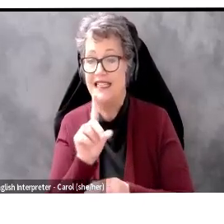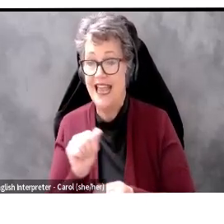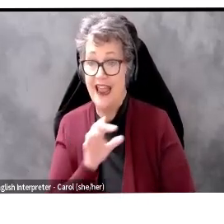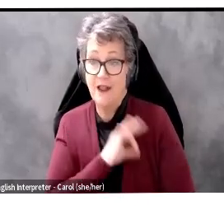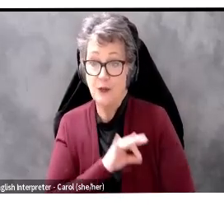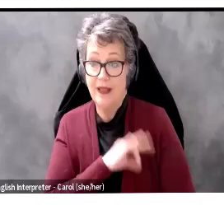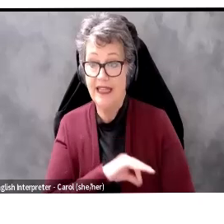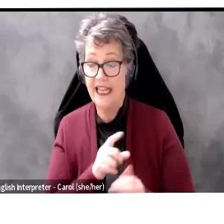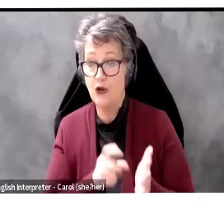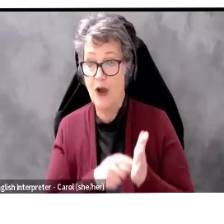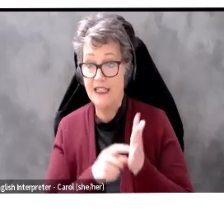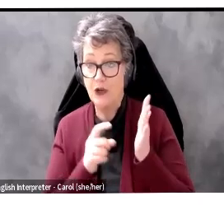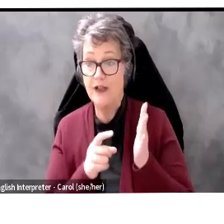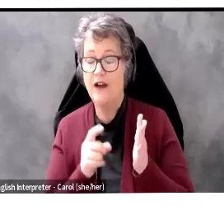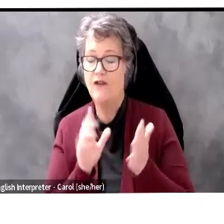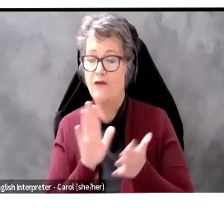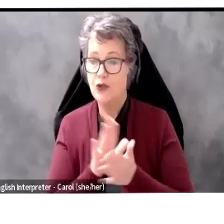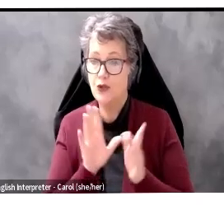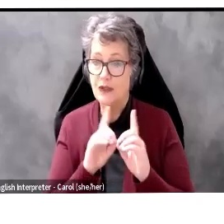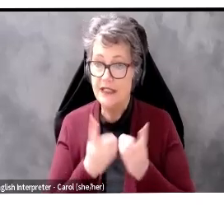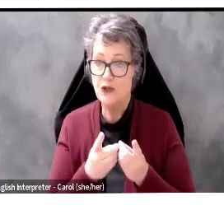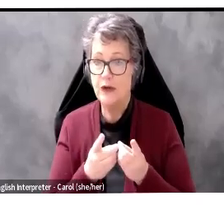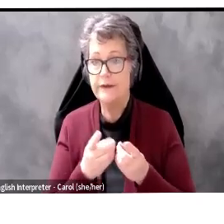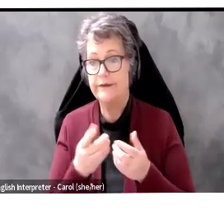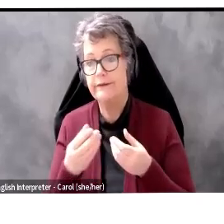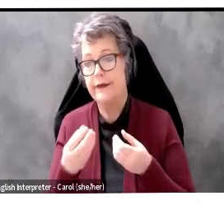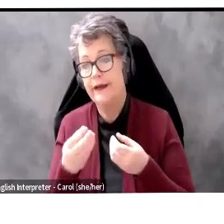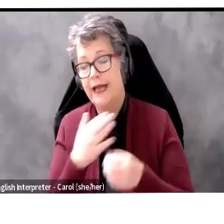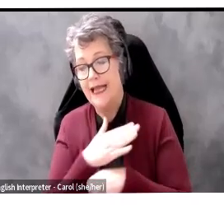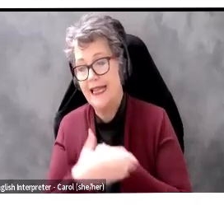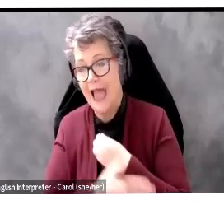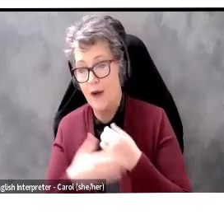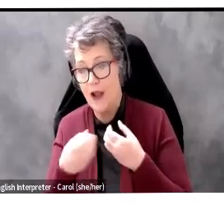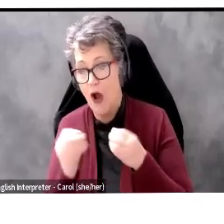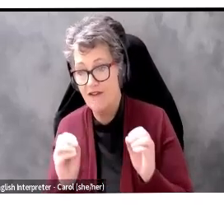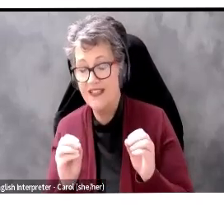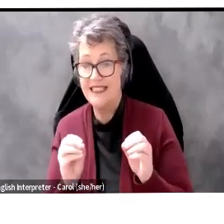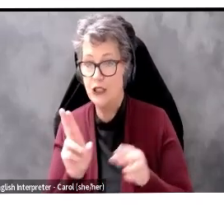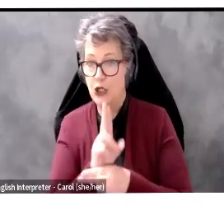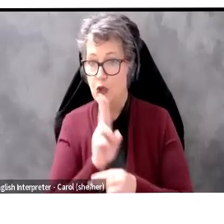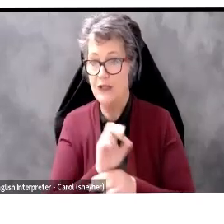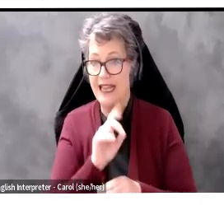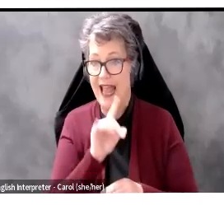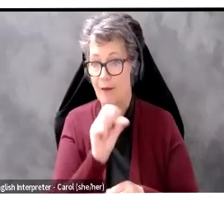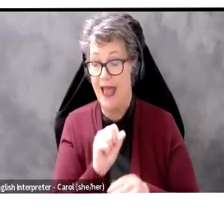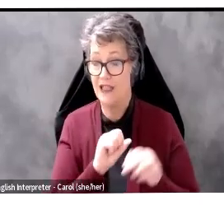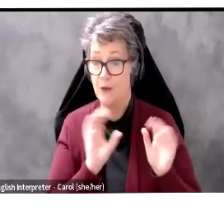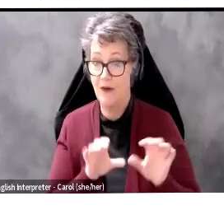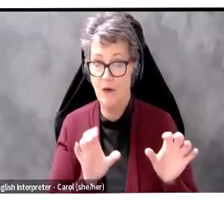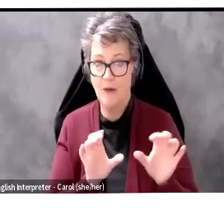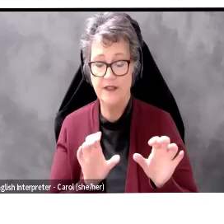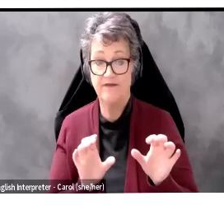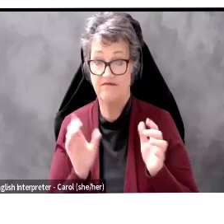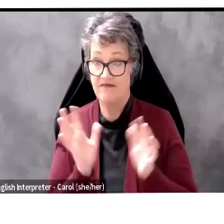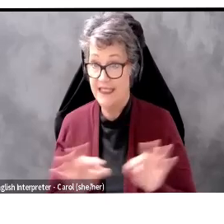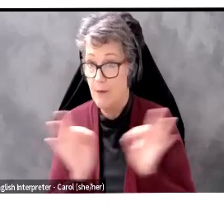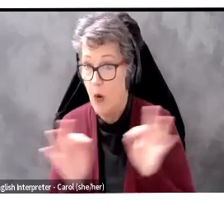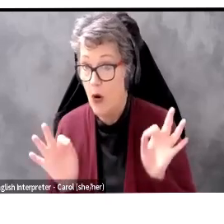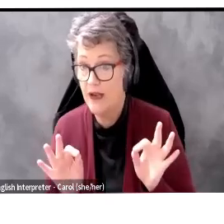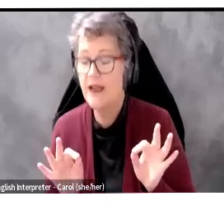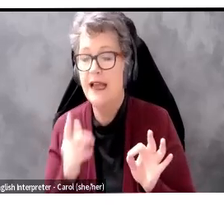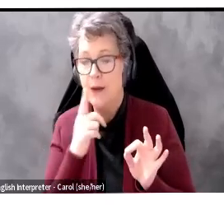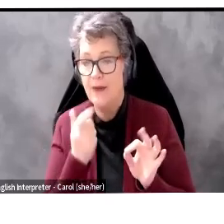eligibility criteria for school districts and county offices based on CALPADS performance. This is significant because it increases